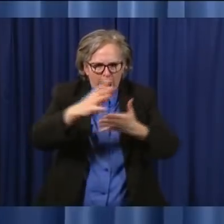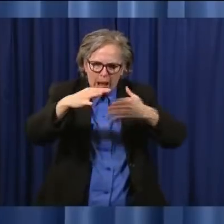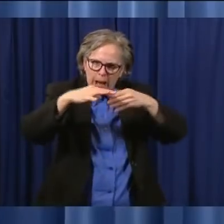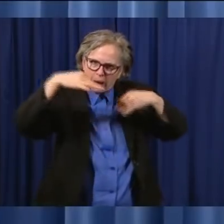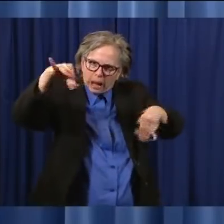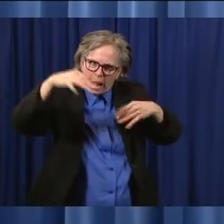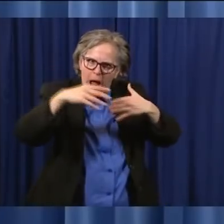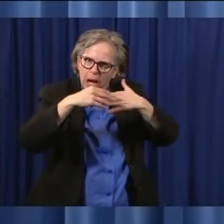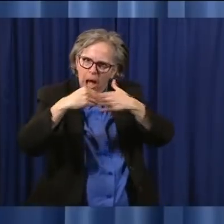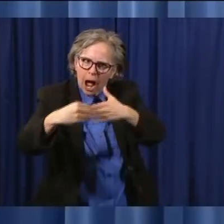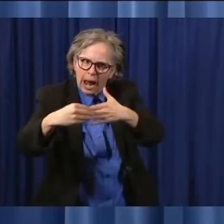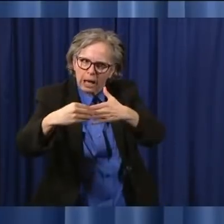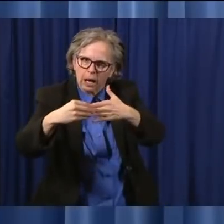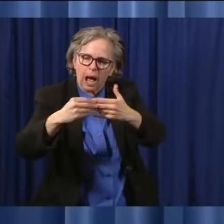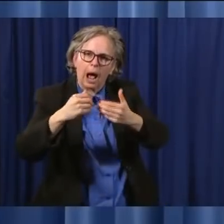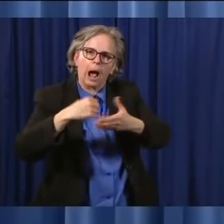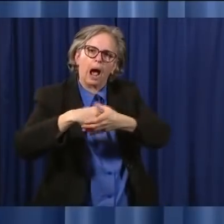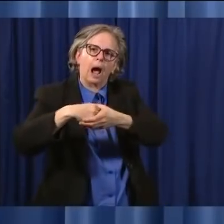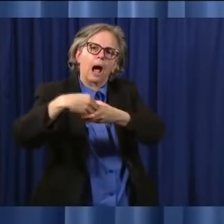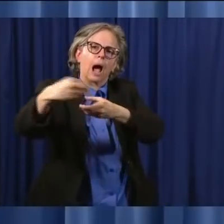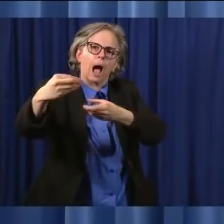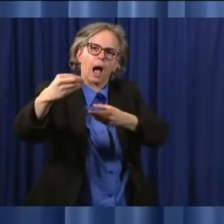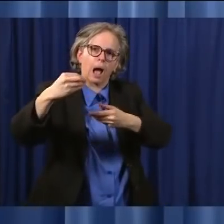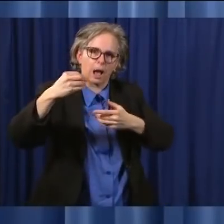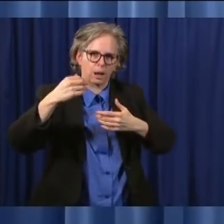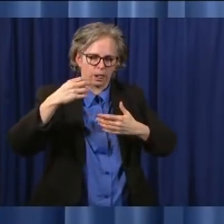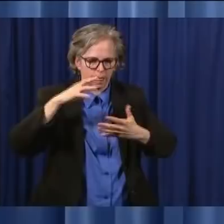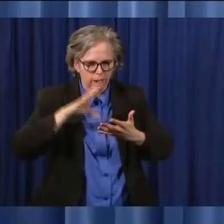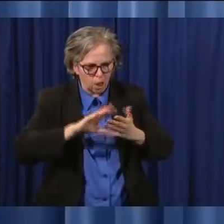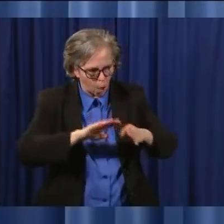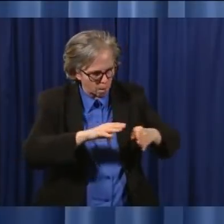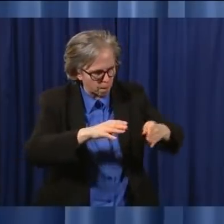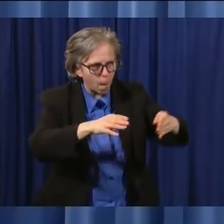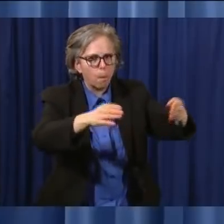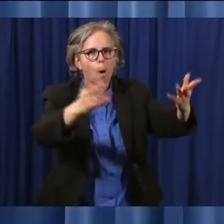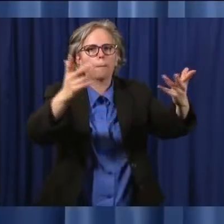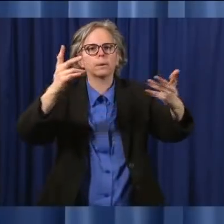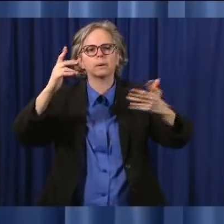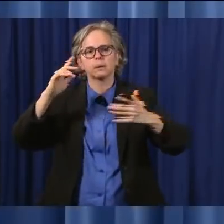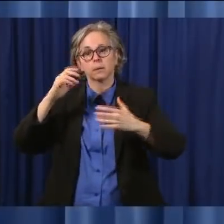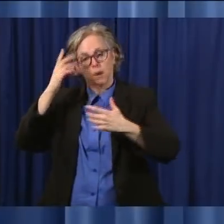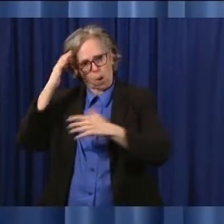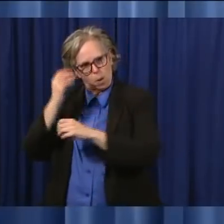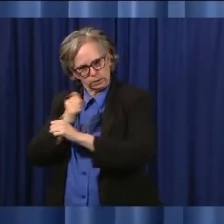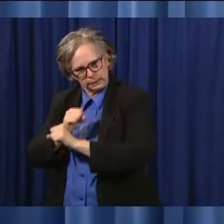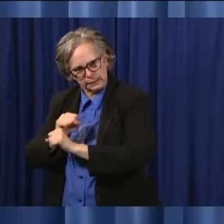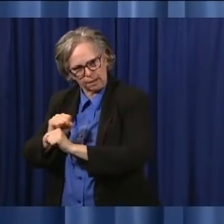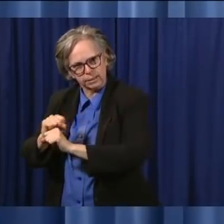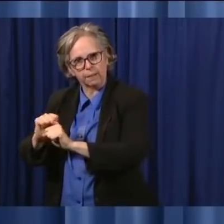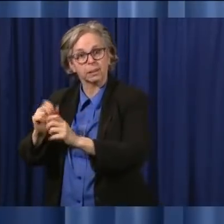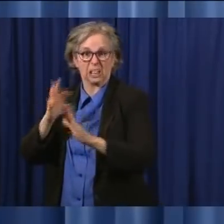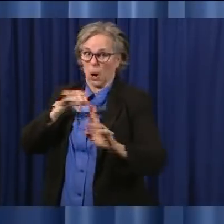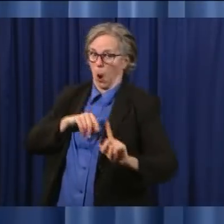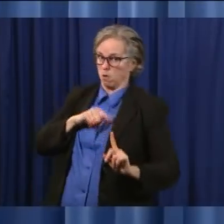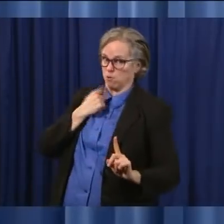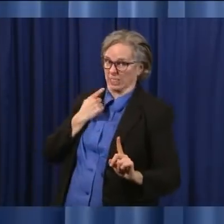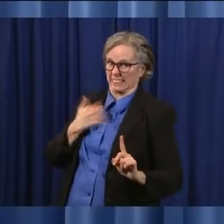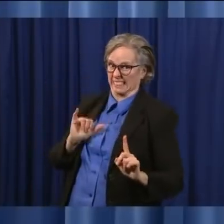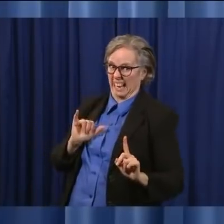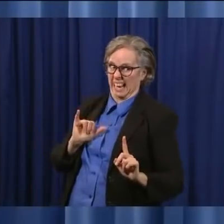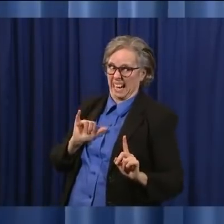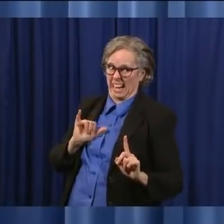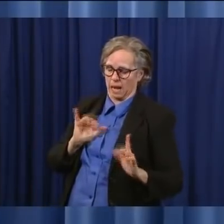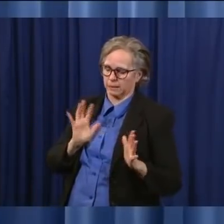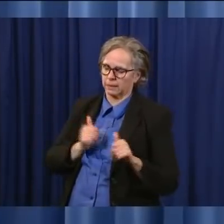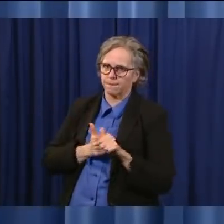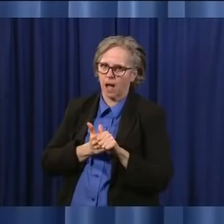the society, as we know that there's more risk for people to spread the virus. That is by its very nature of opening up the society. But